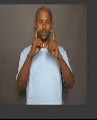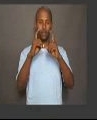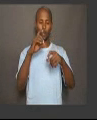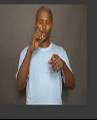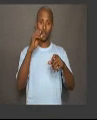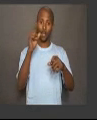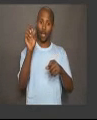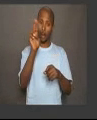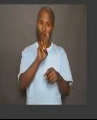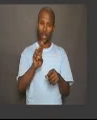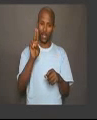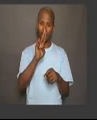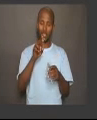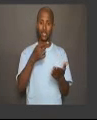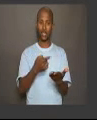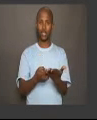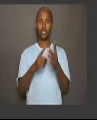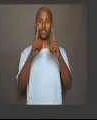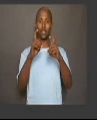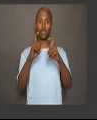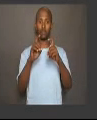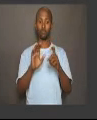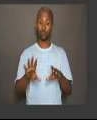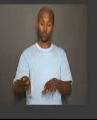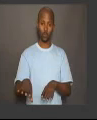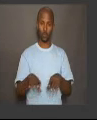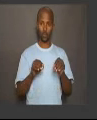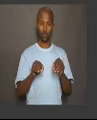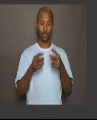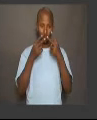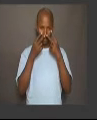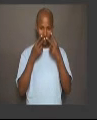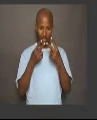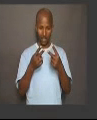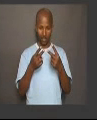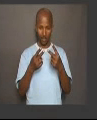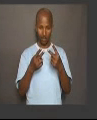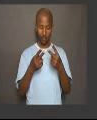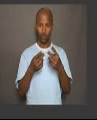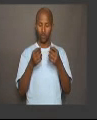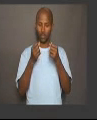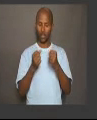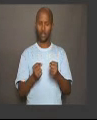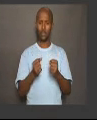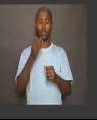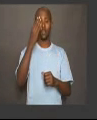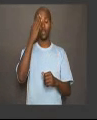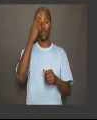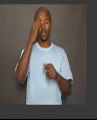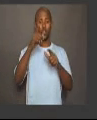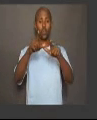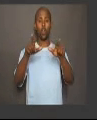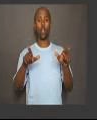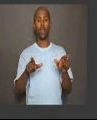Apply this test for yourself, students, by seeing if you can determine the